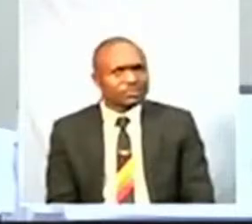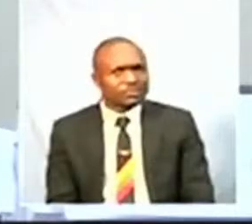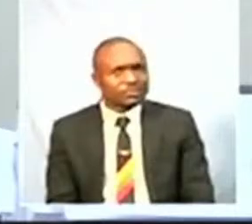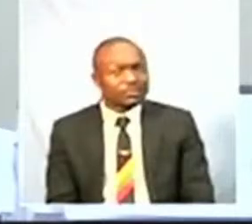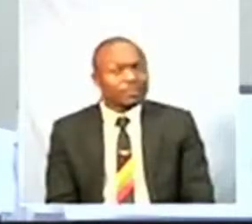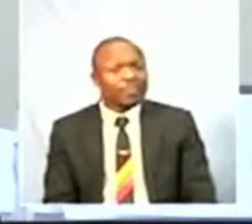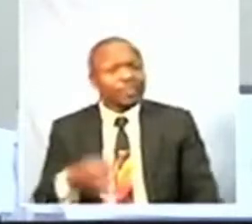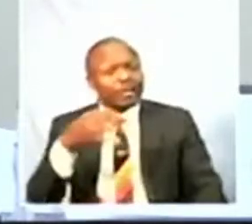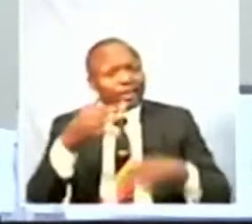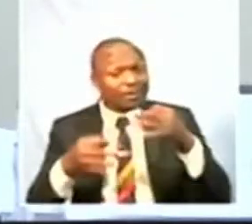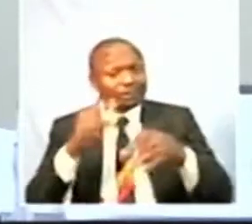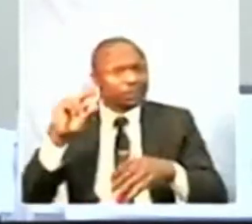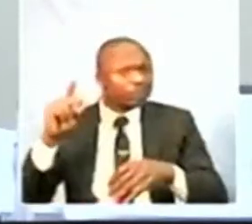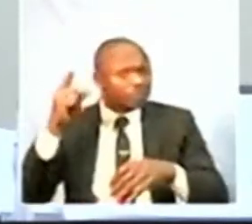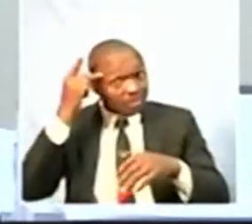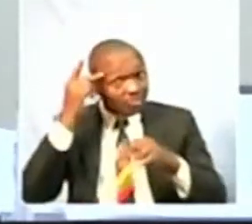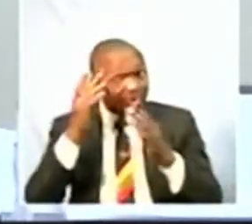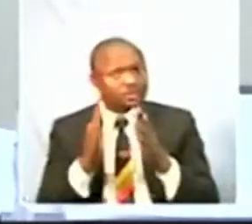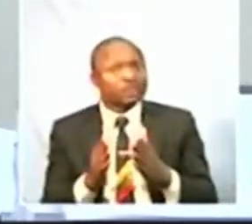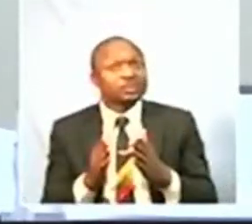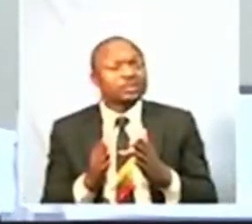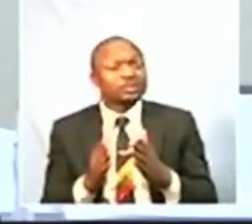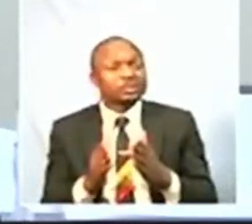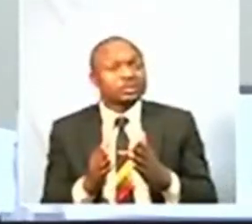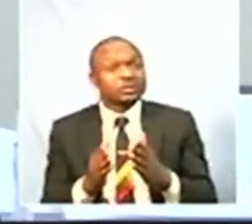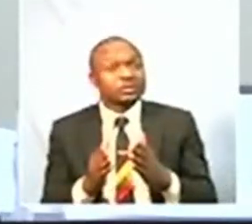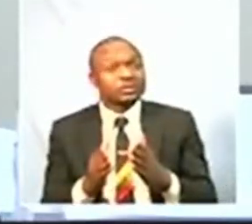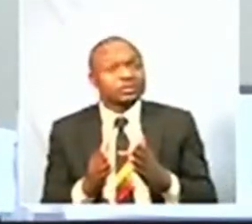If it was a politician,